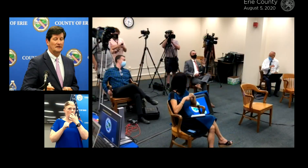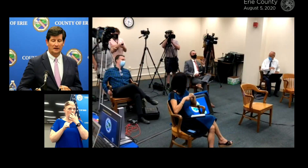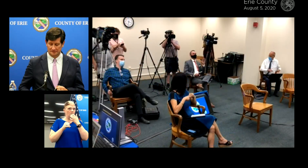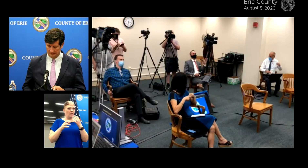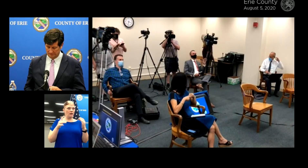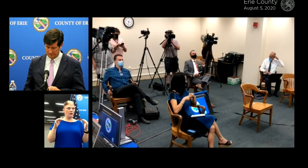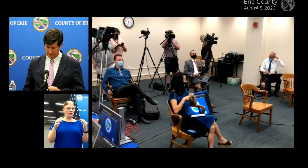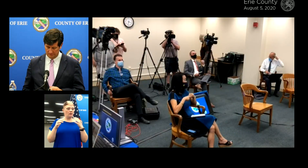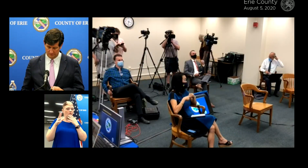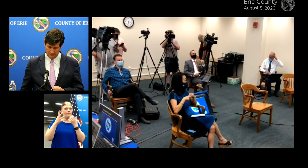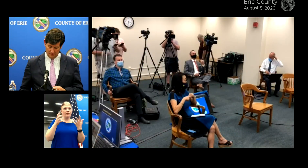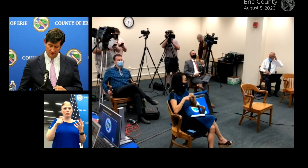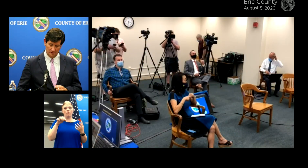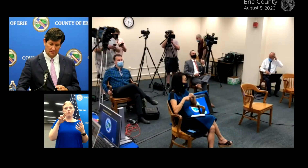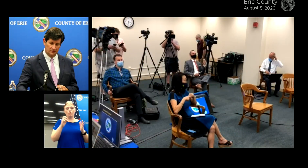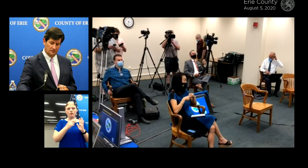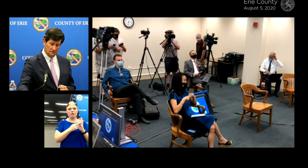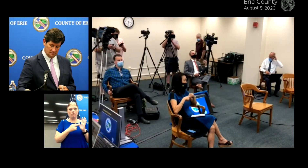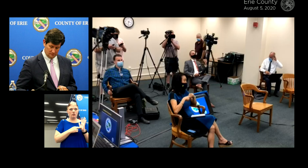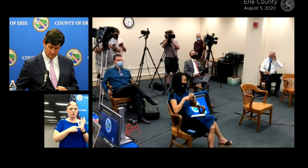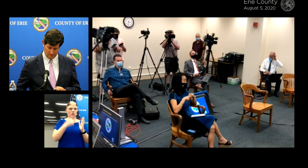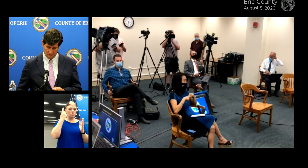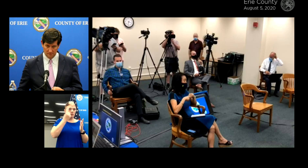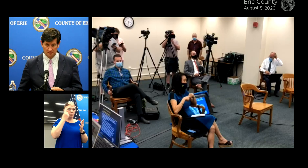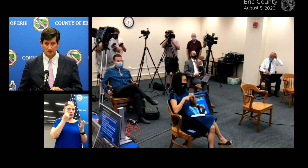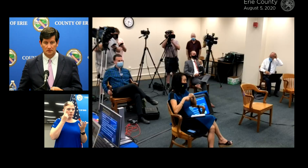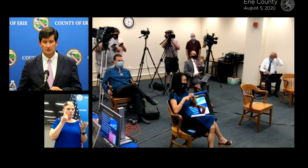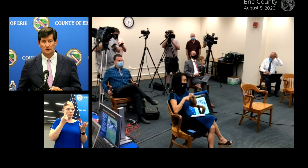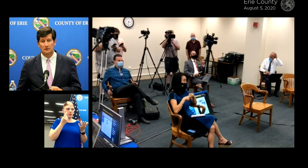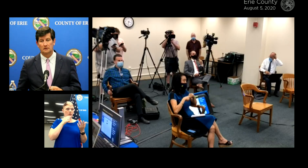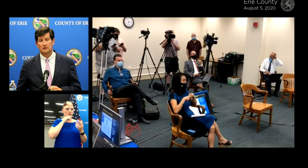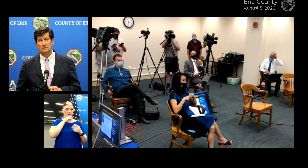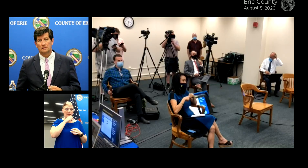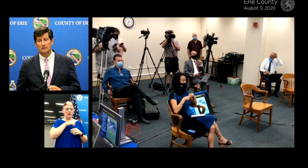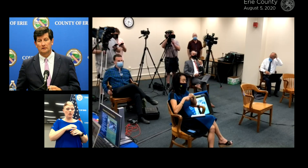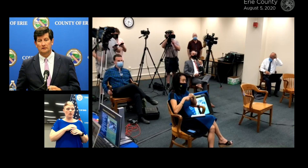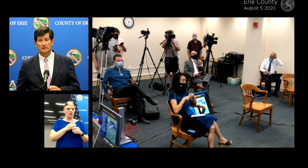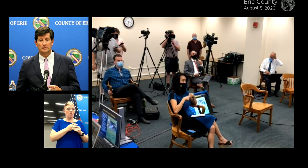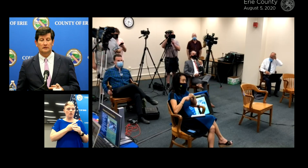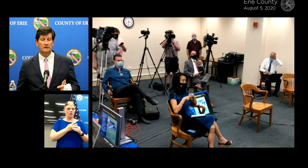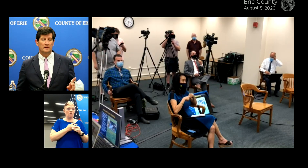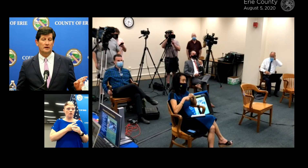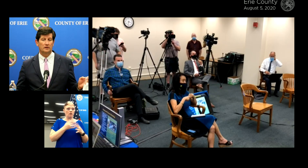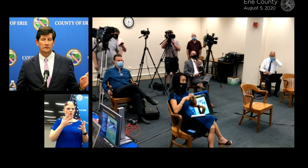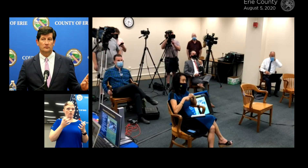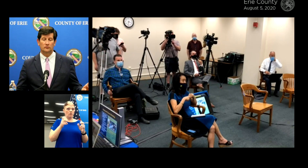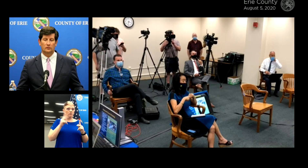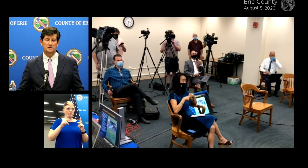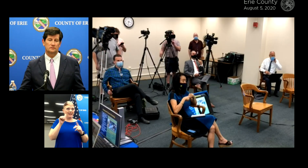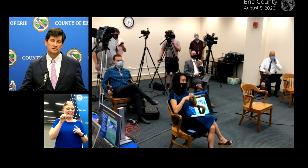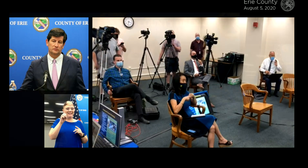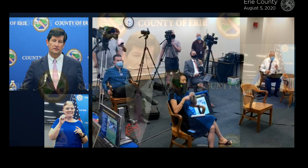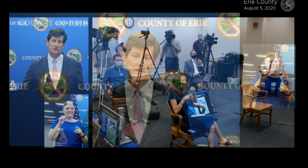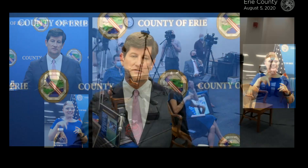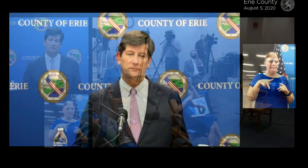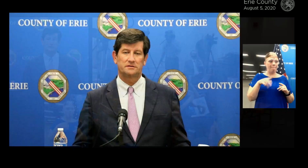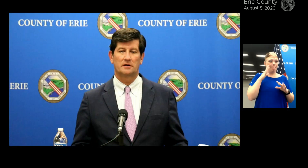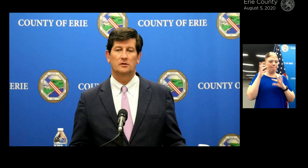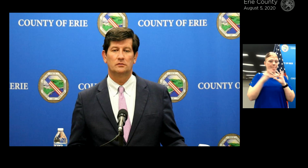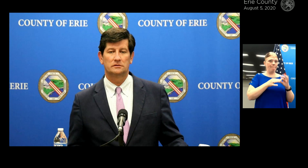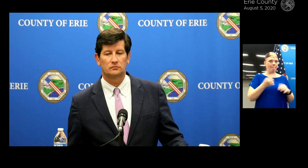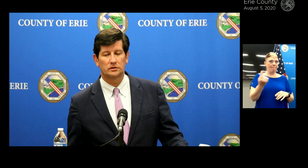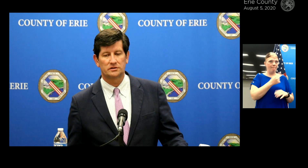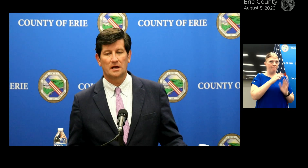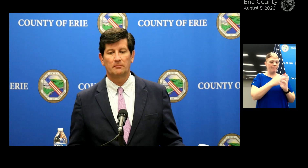to pre-register, so I'm wondering if we should urge owners to register ASAP. The question was with regards to the